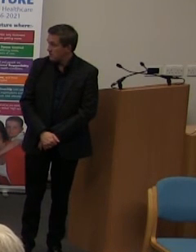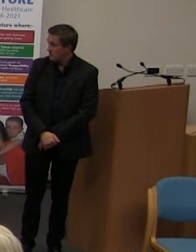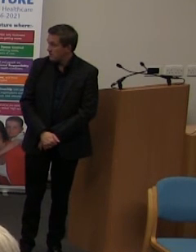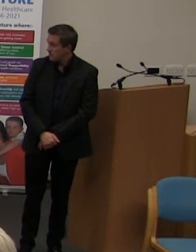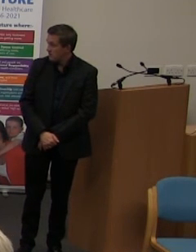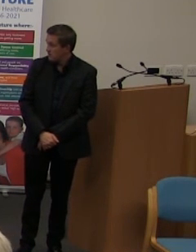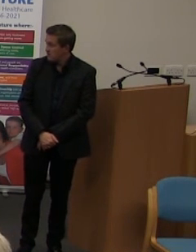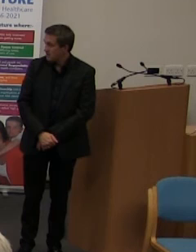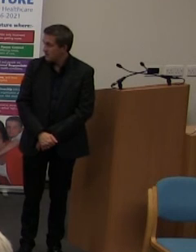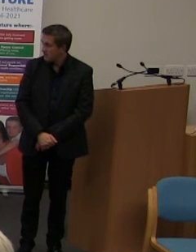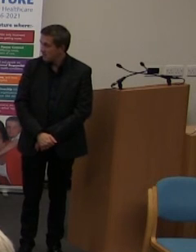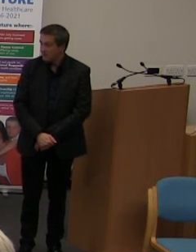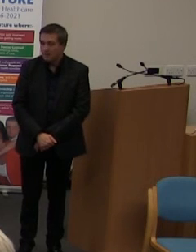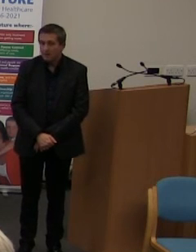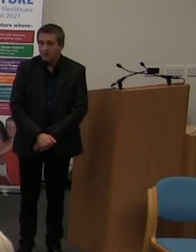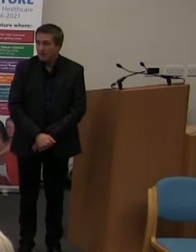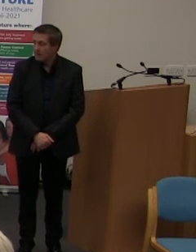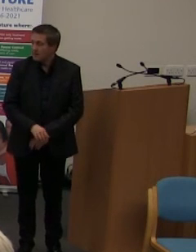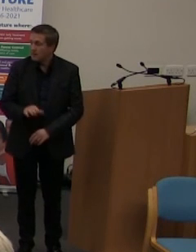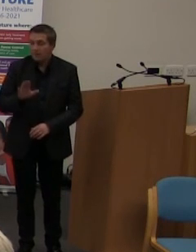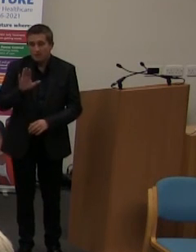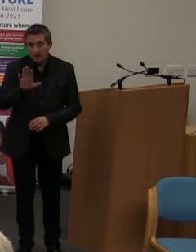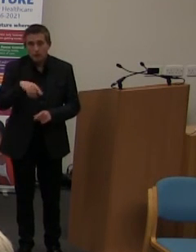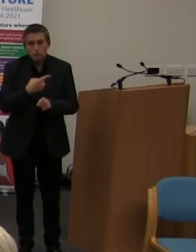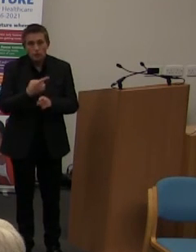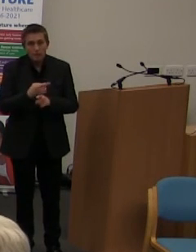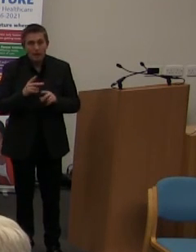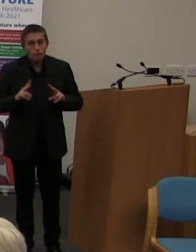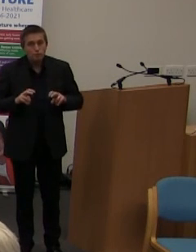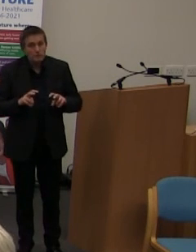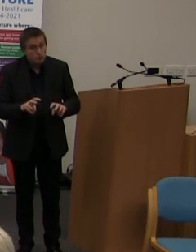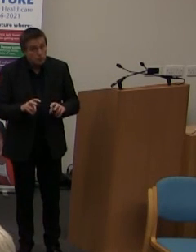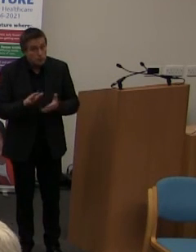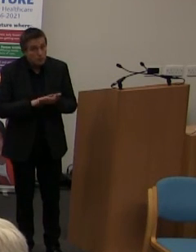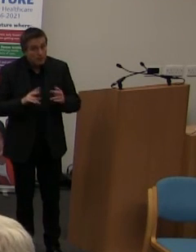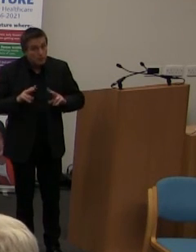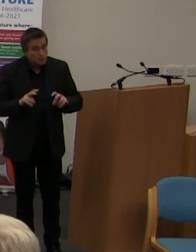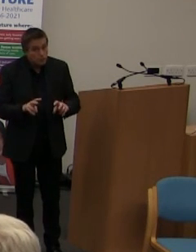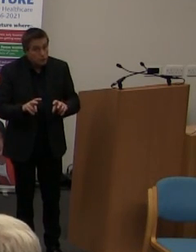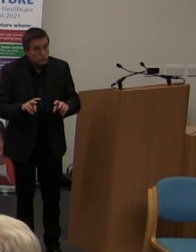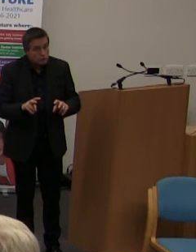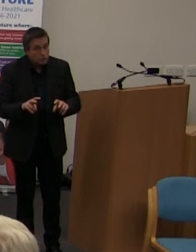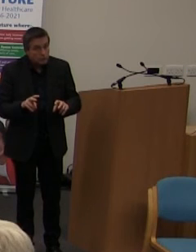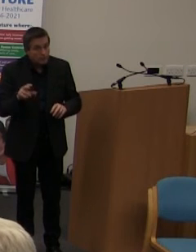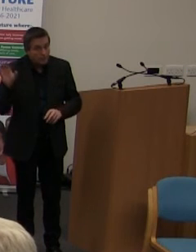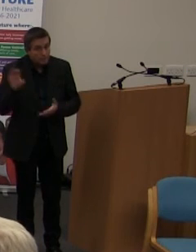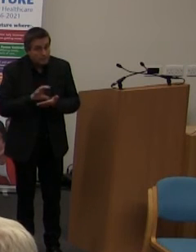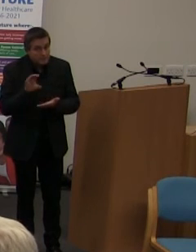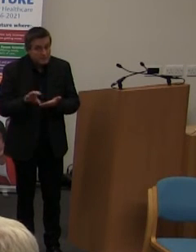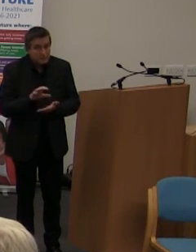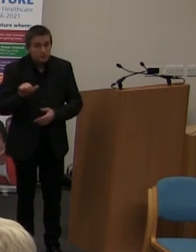I guess when I was talking about, that was more about the medical, that was about the research, I think, is what we're talking about. I was interested in